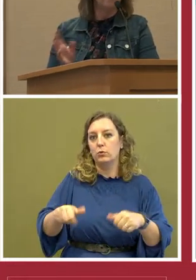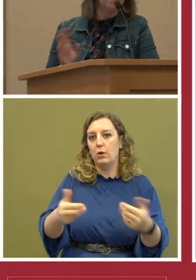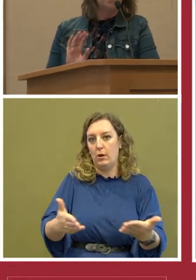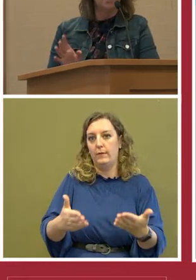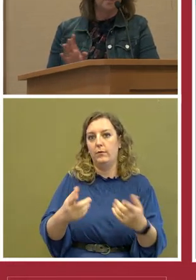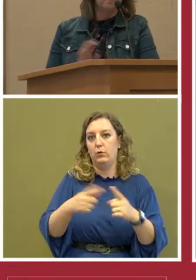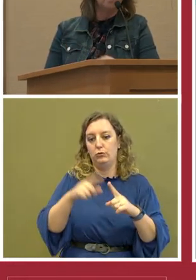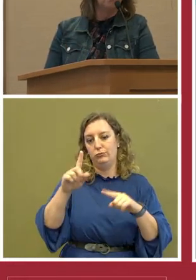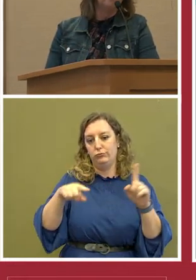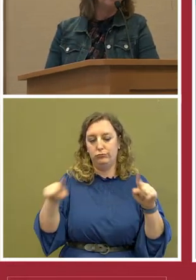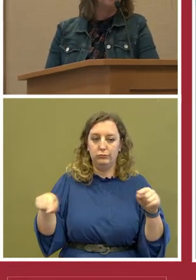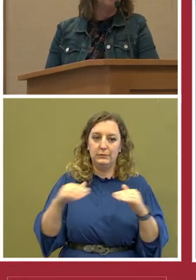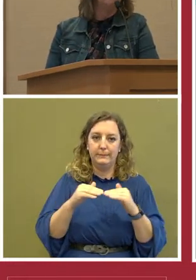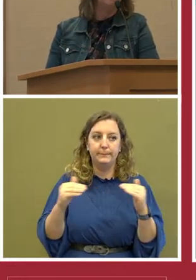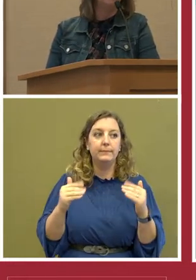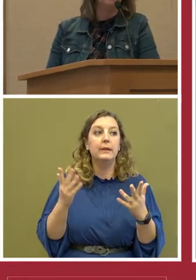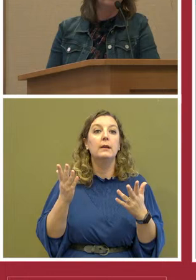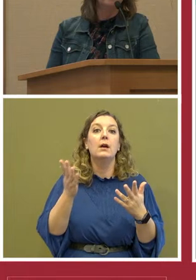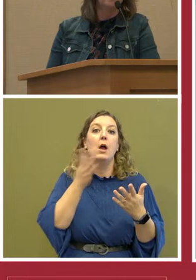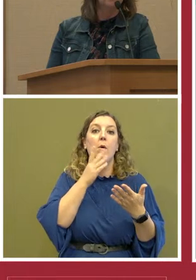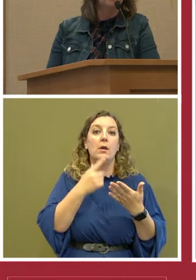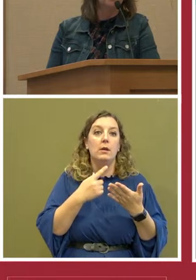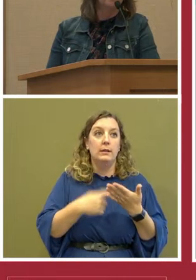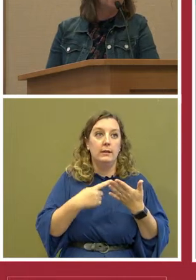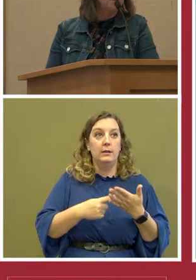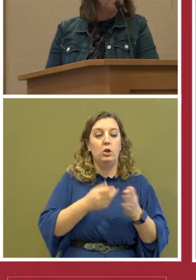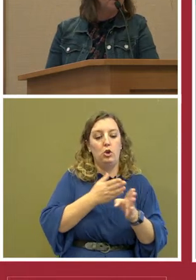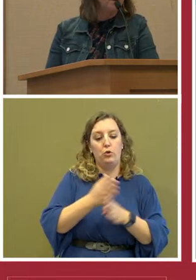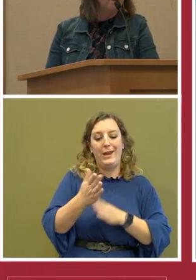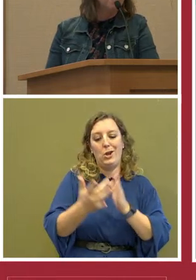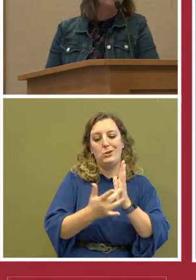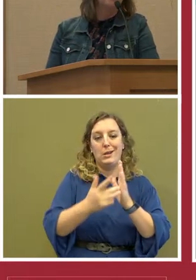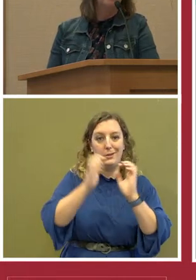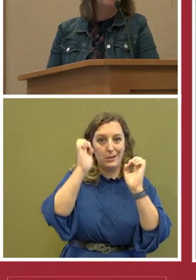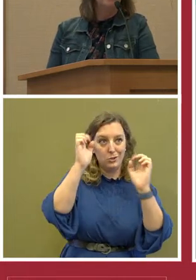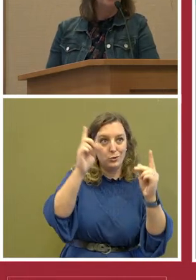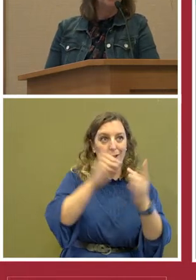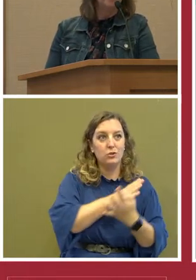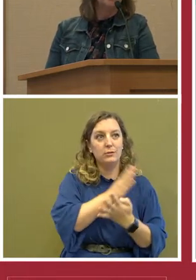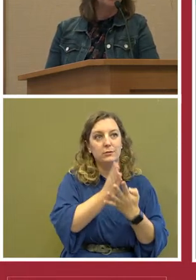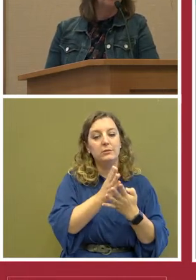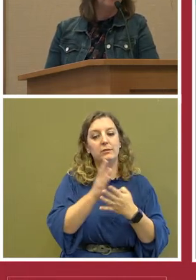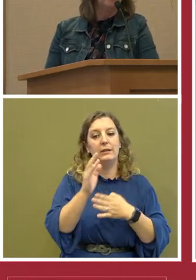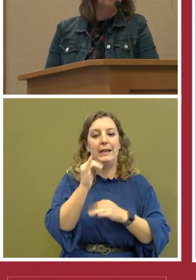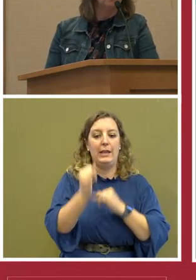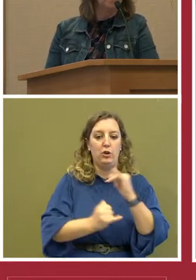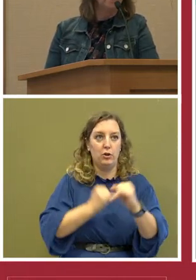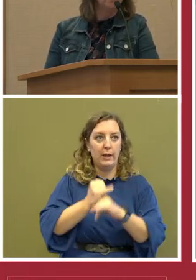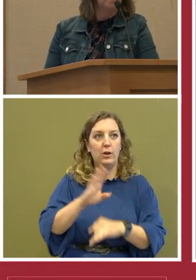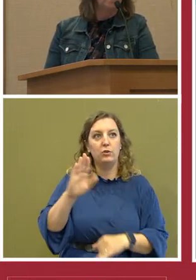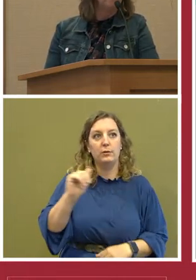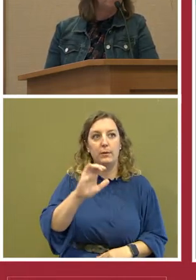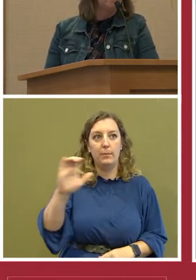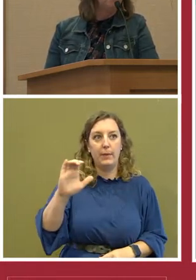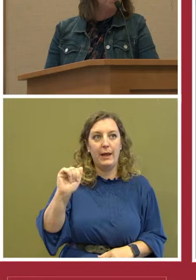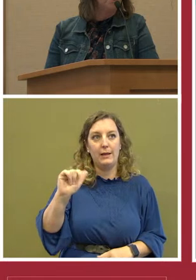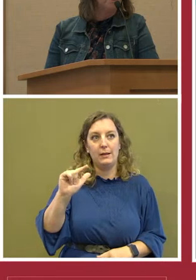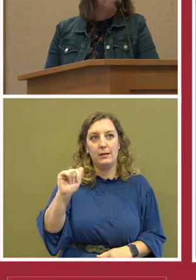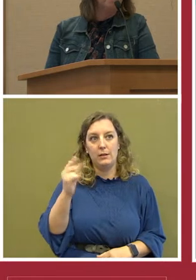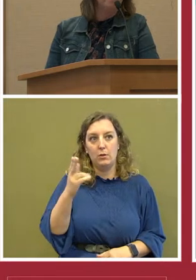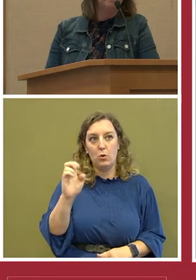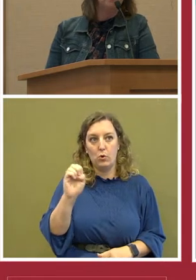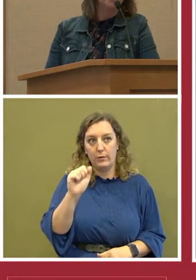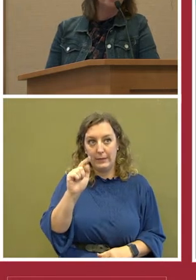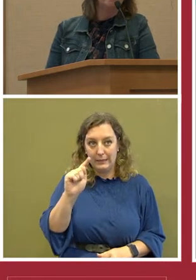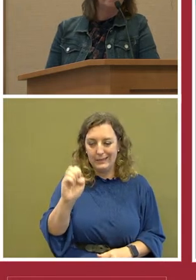to varying degrees. So we'll be talking about career and technical education programs, International Baccalaureate or IB